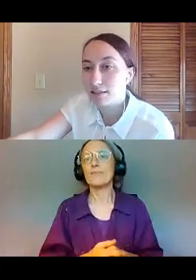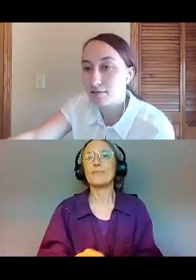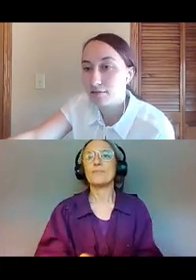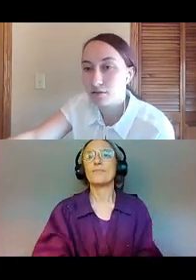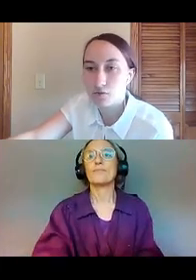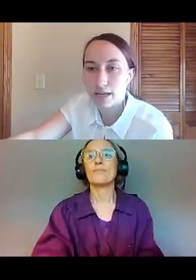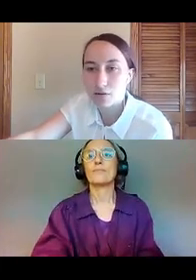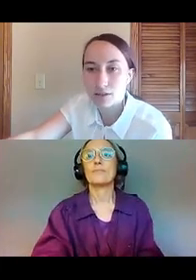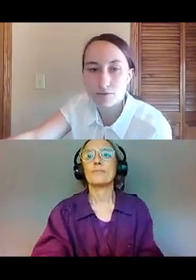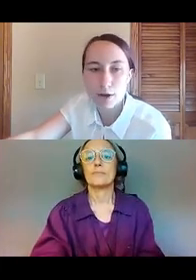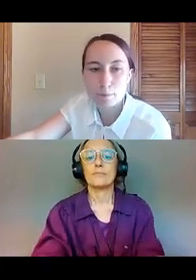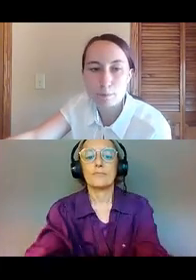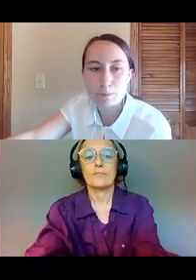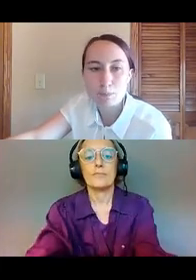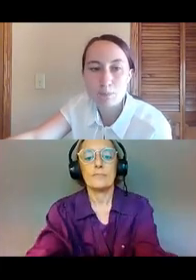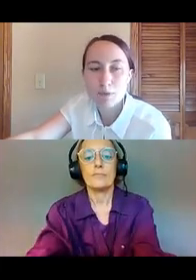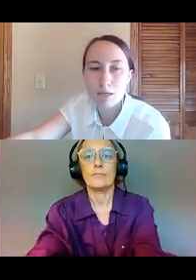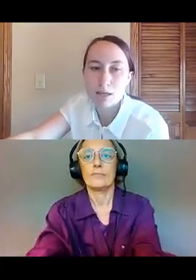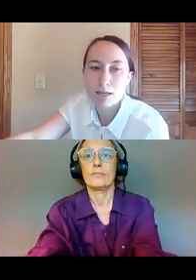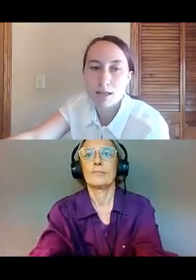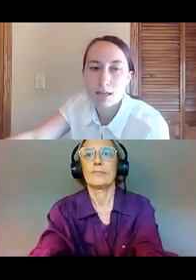gonna leave the 40 hours for now.